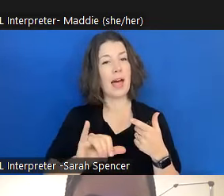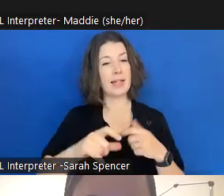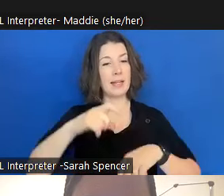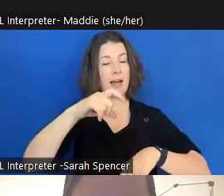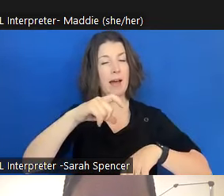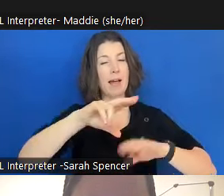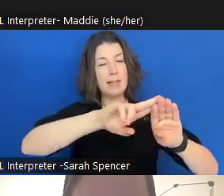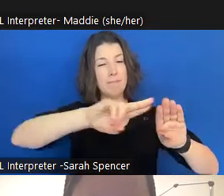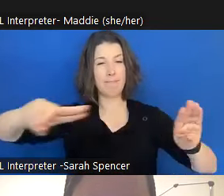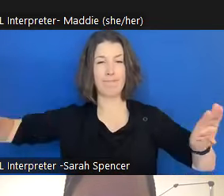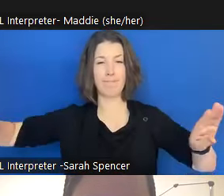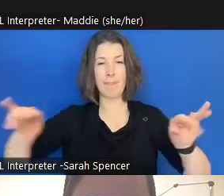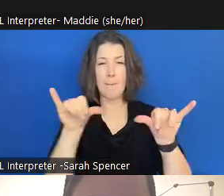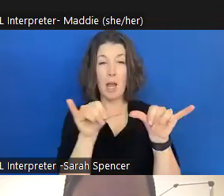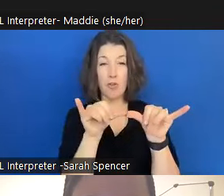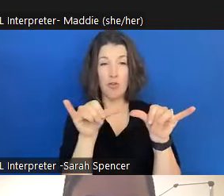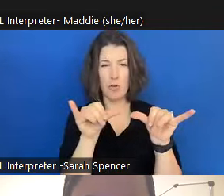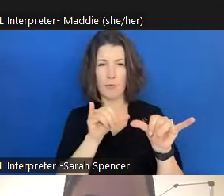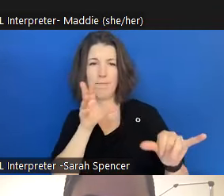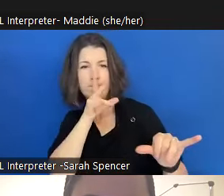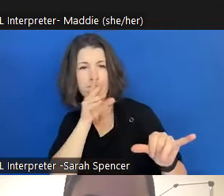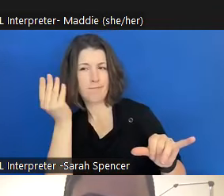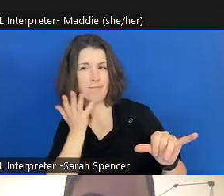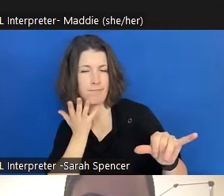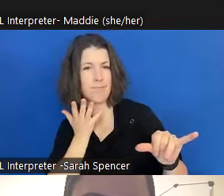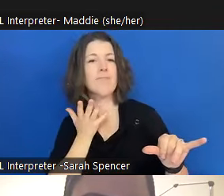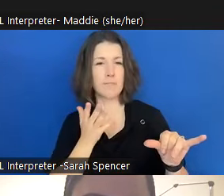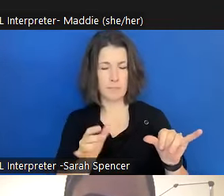go down, there are lots of